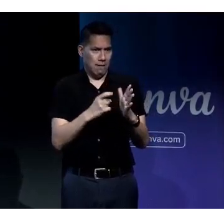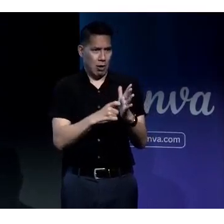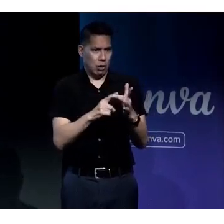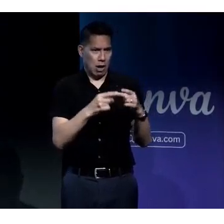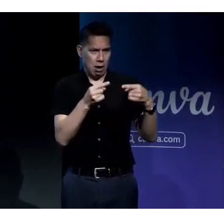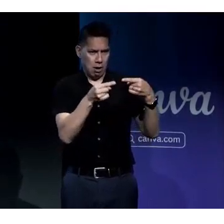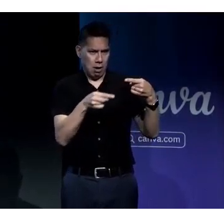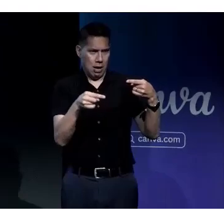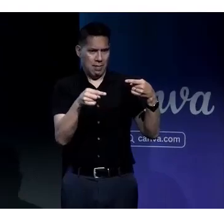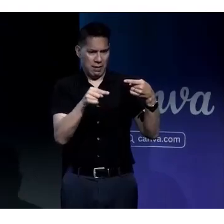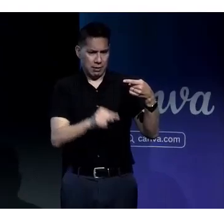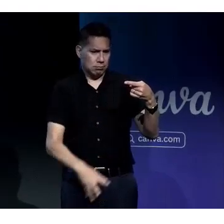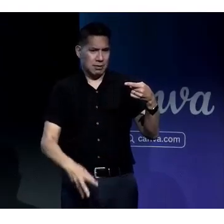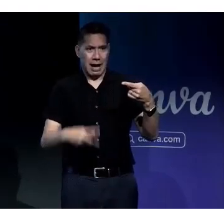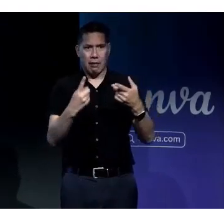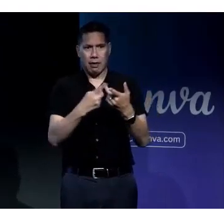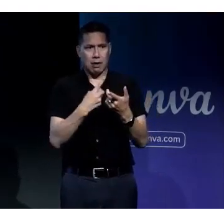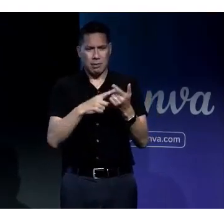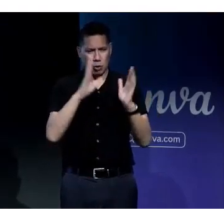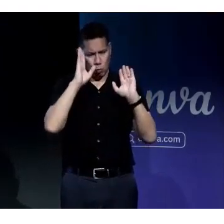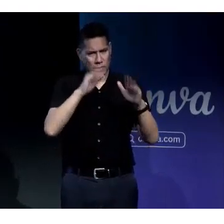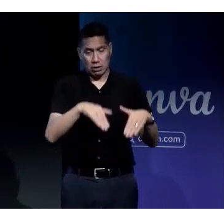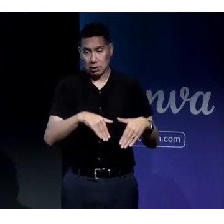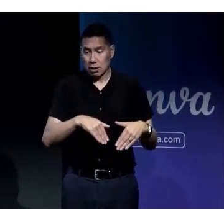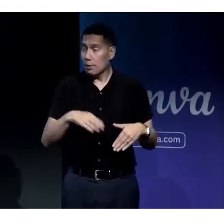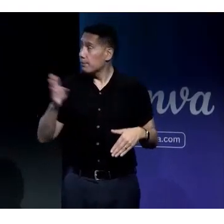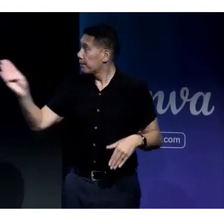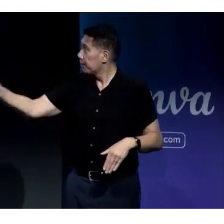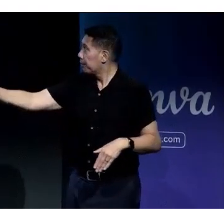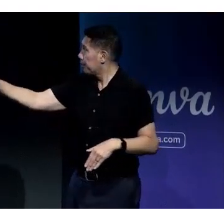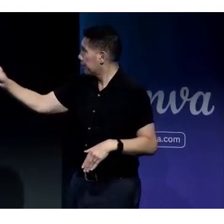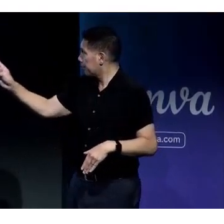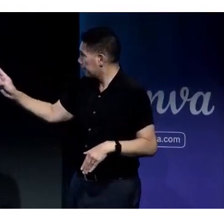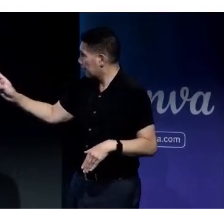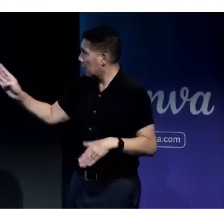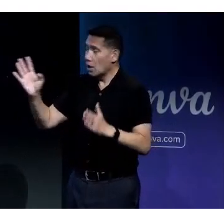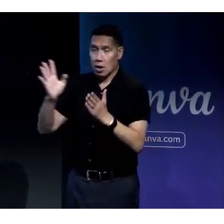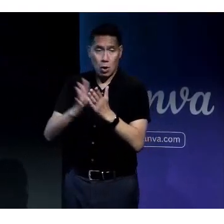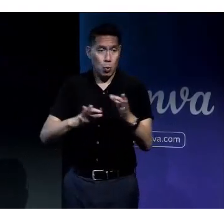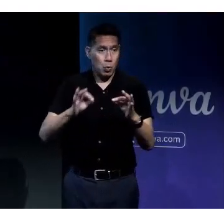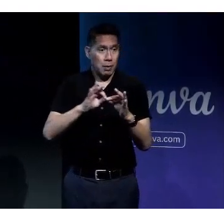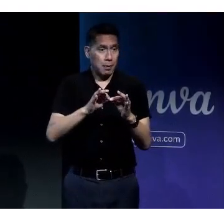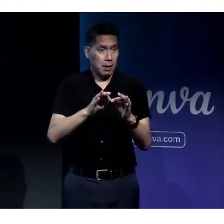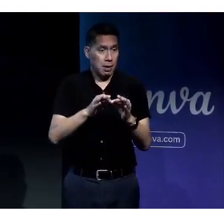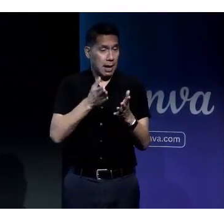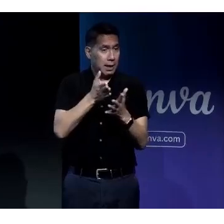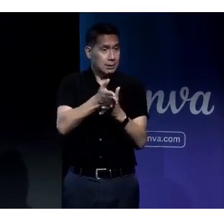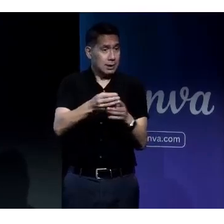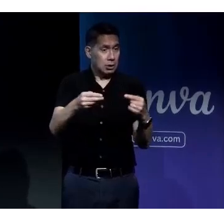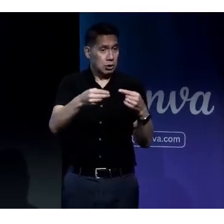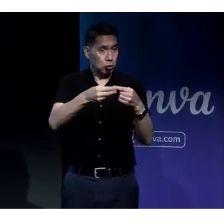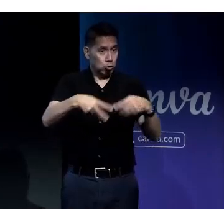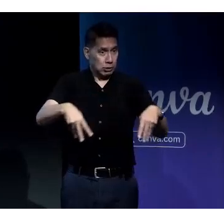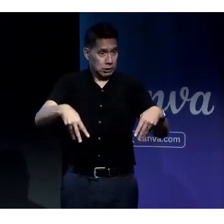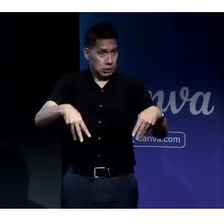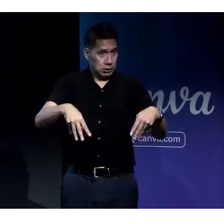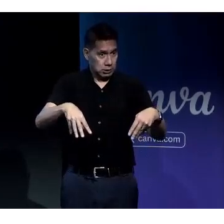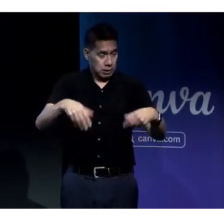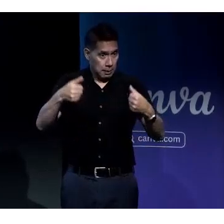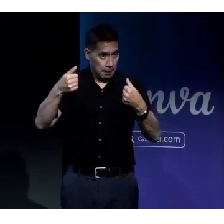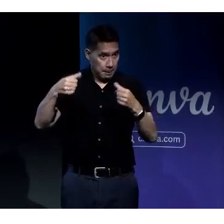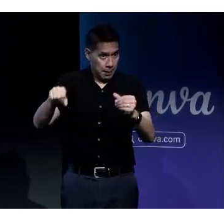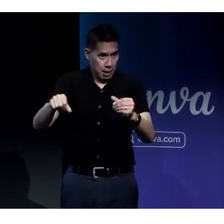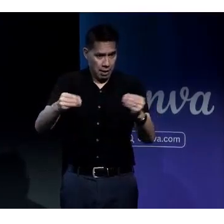and computational one. Don't worry about it. Once we have our web accessibility tree, we need to take it and make it